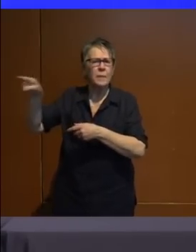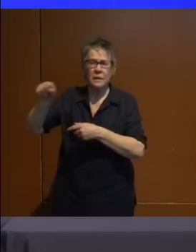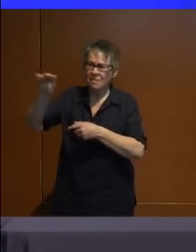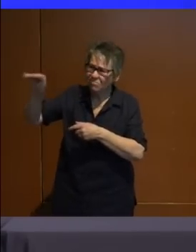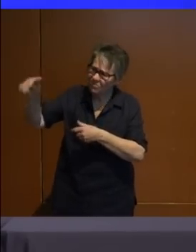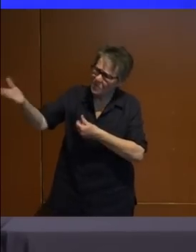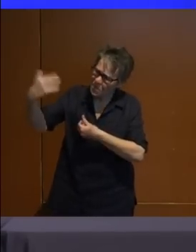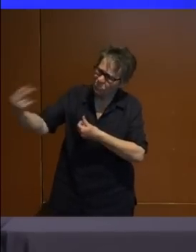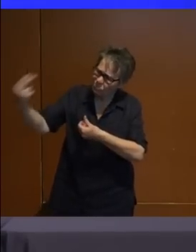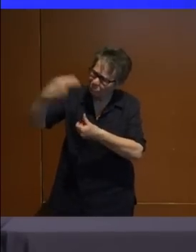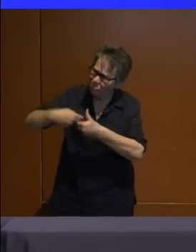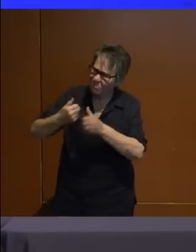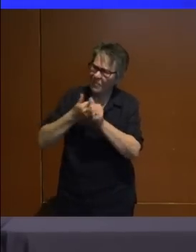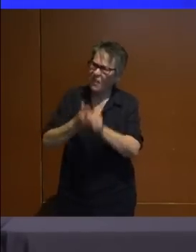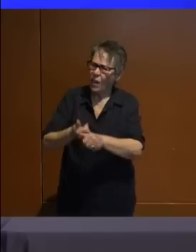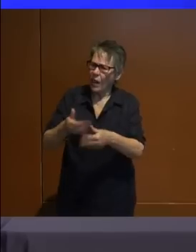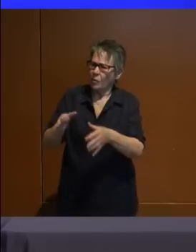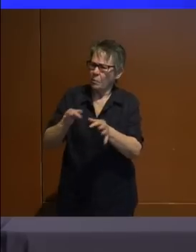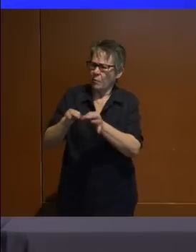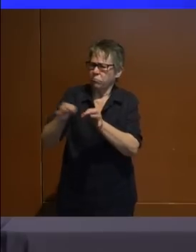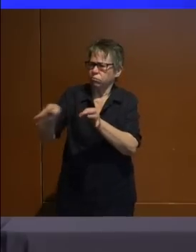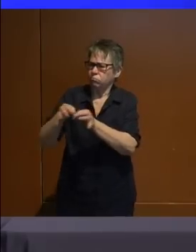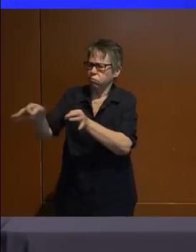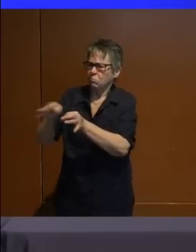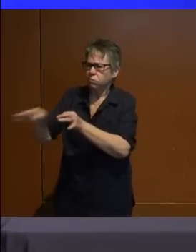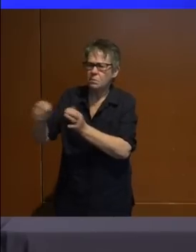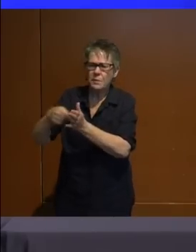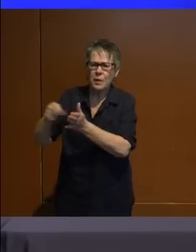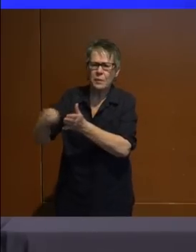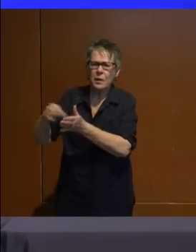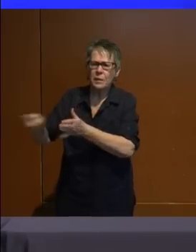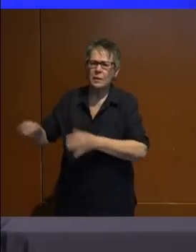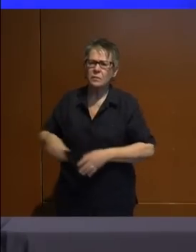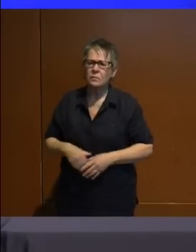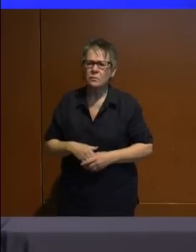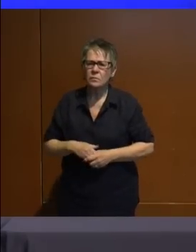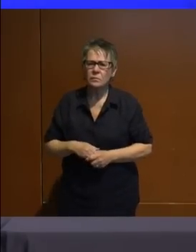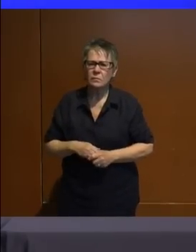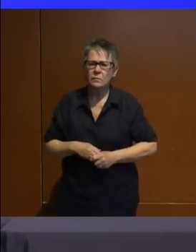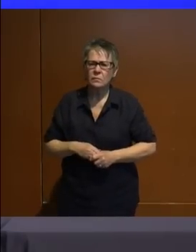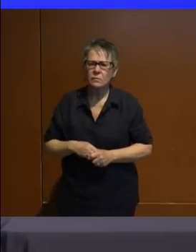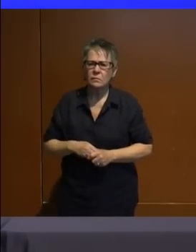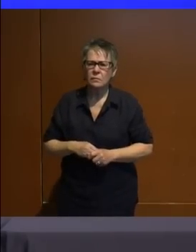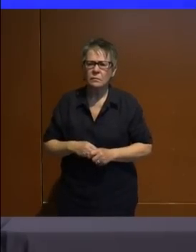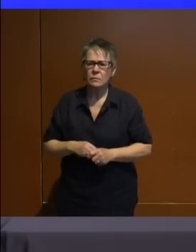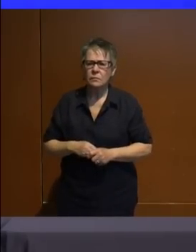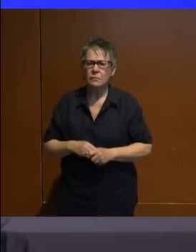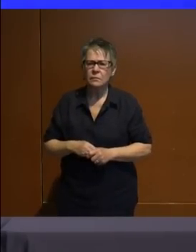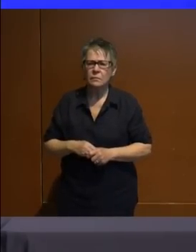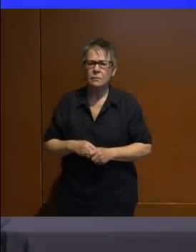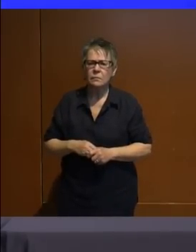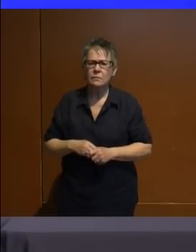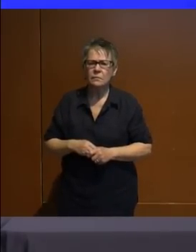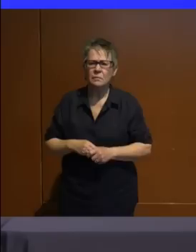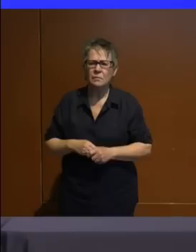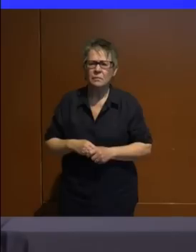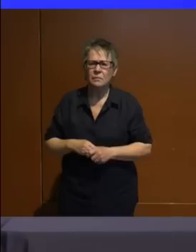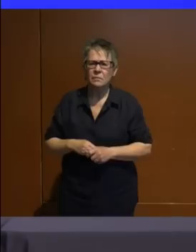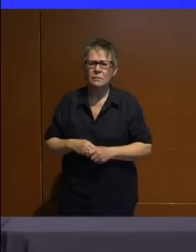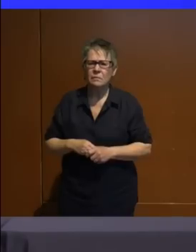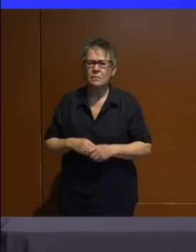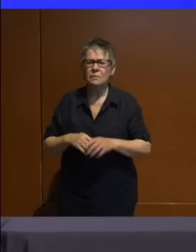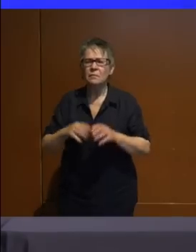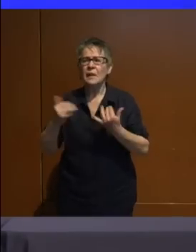the former, how would you handle landlords that are still increasing their rent? And for the latter, how are you going to get